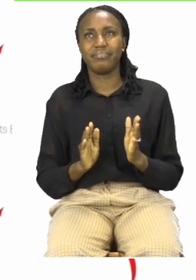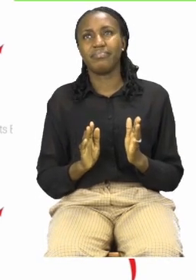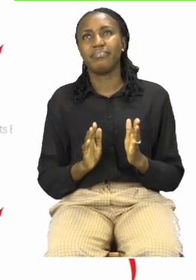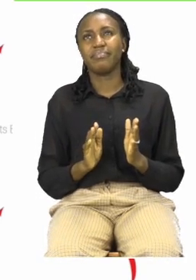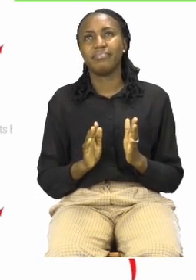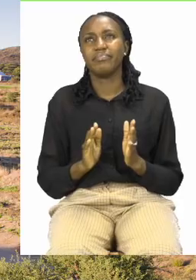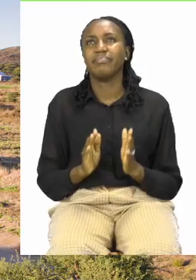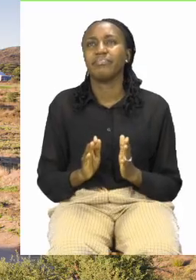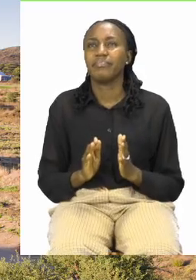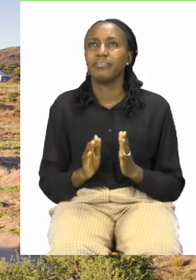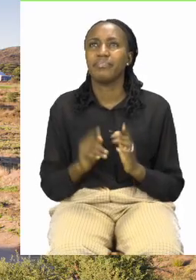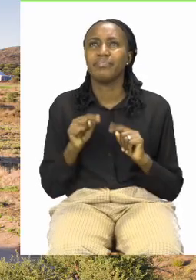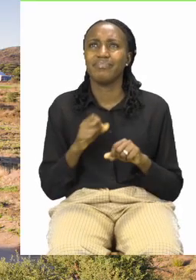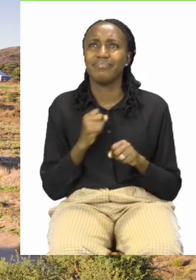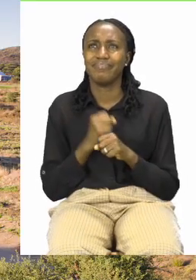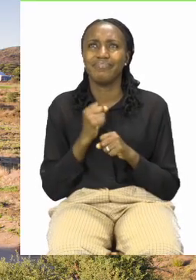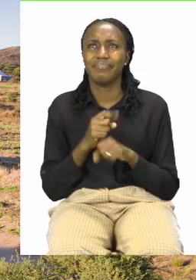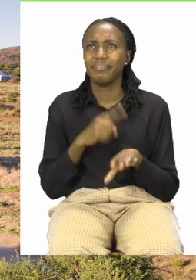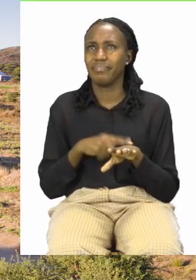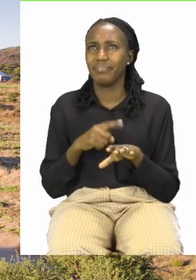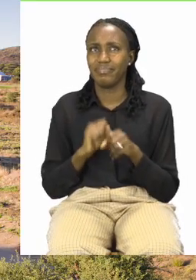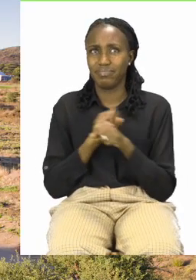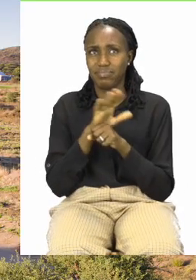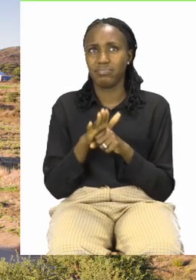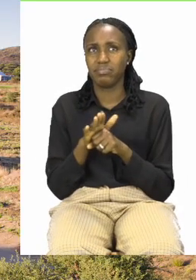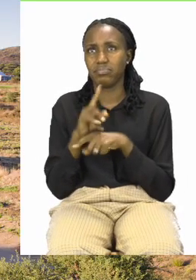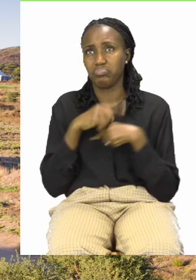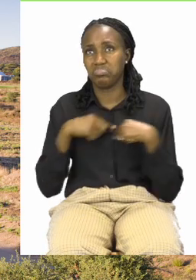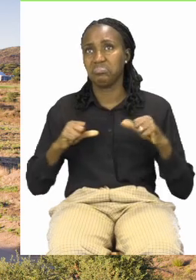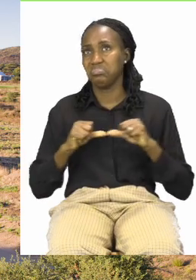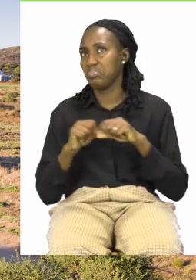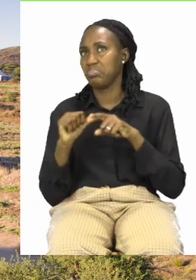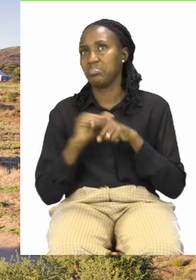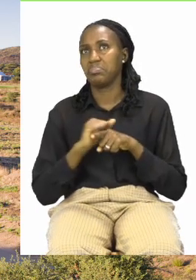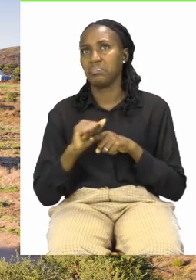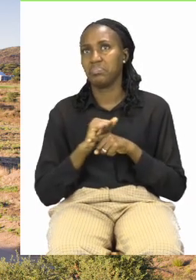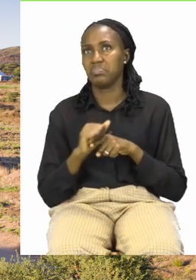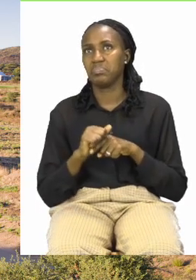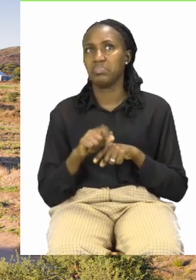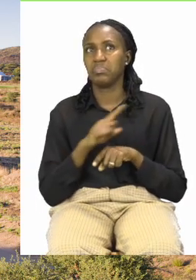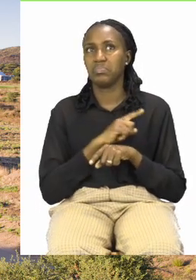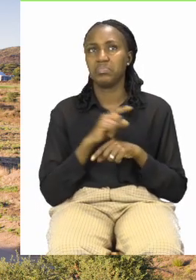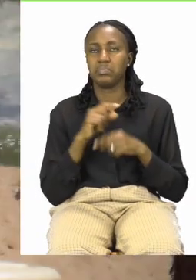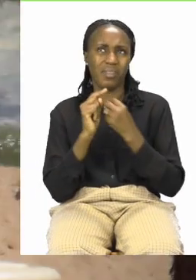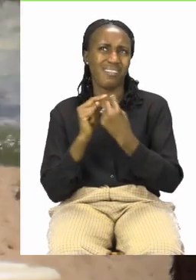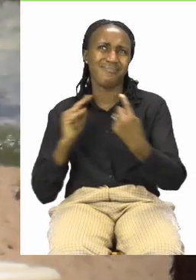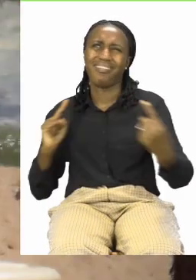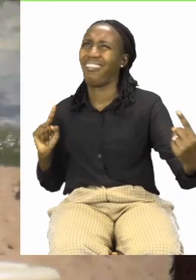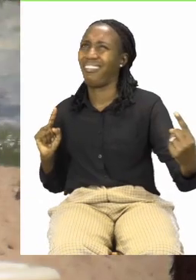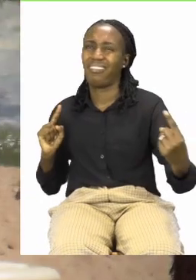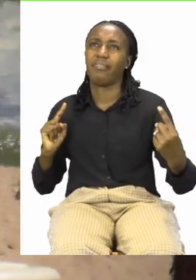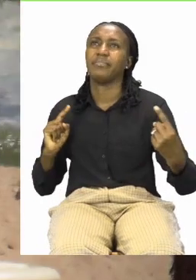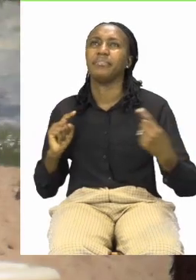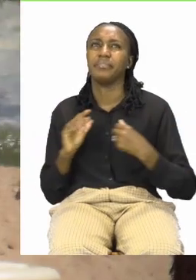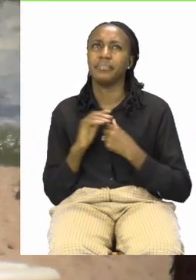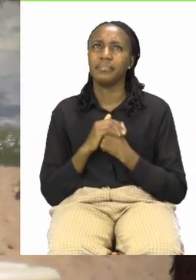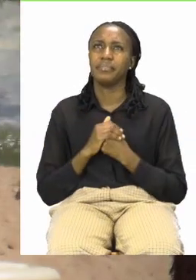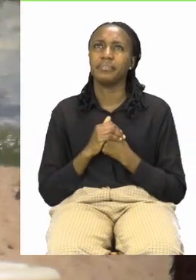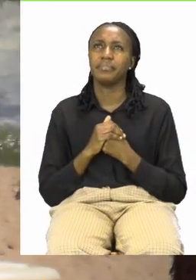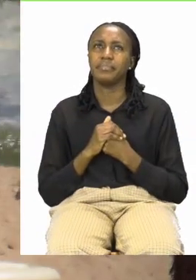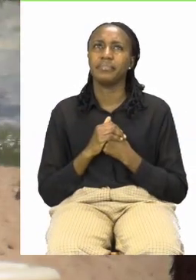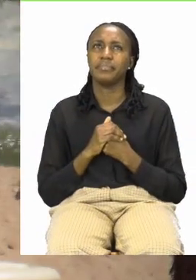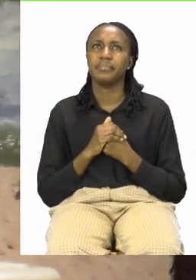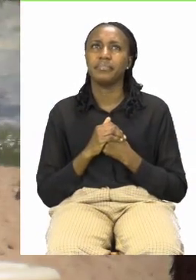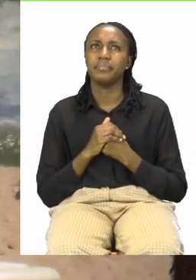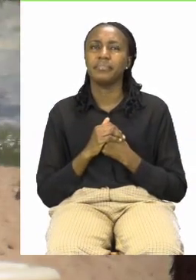in these tough times now with the COVID, etc., we were able to still play golf in the later stages